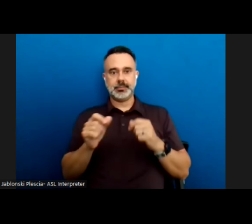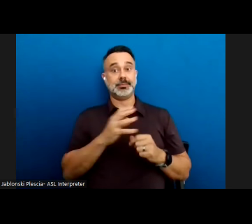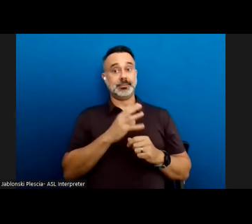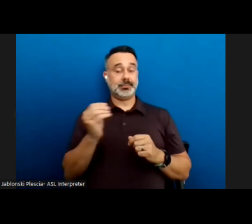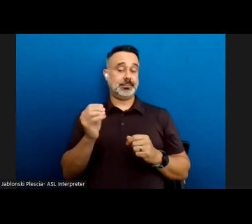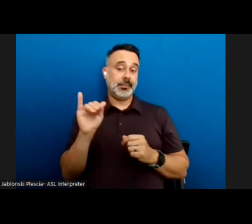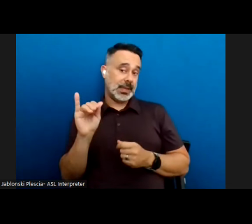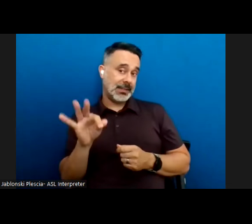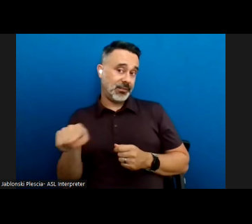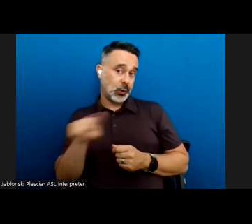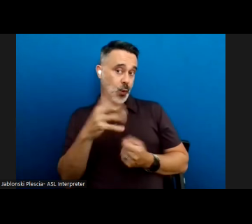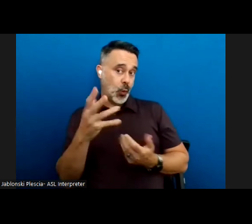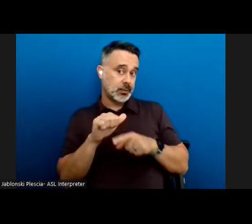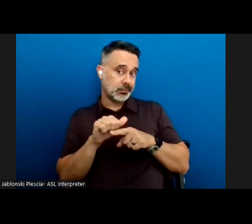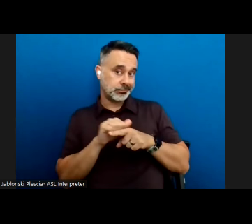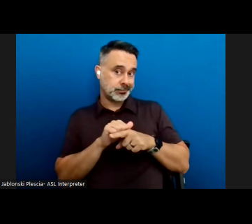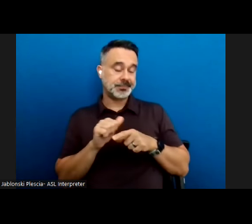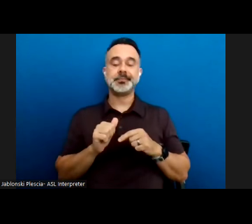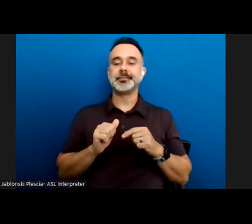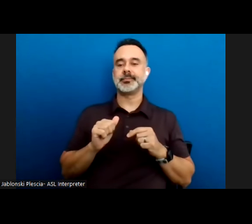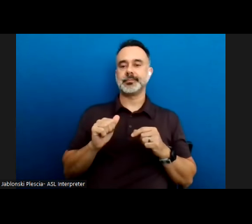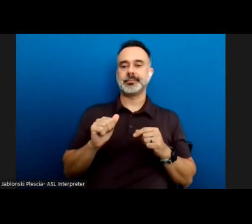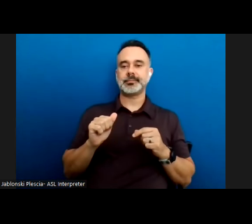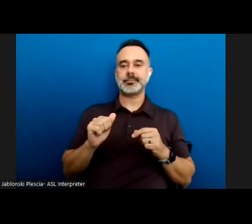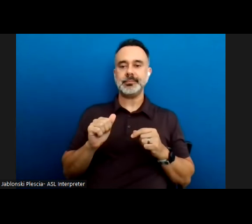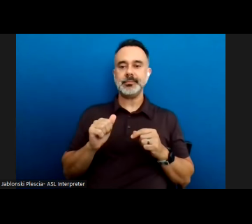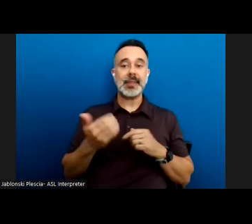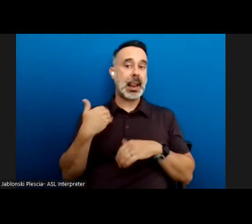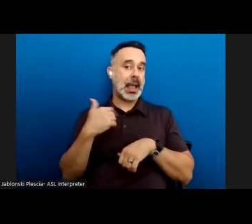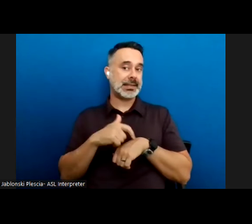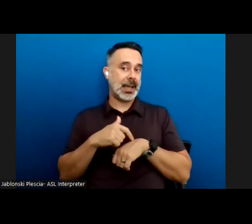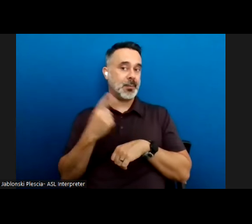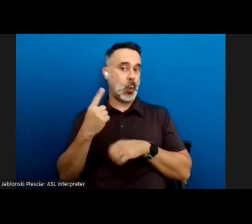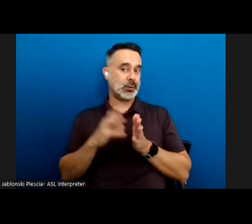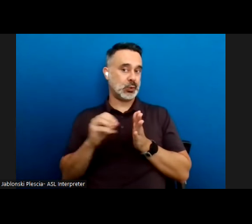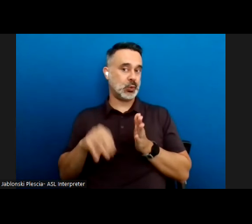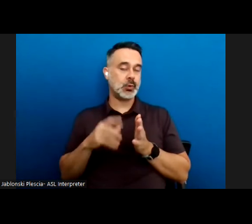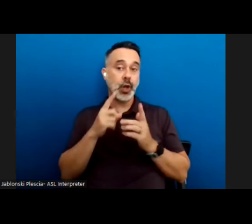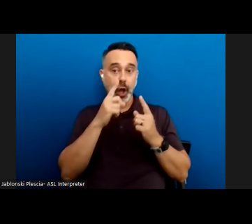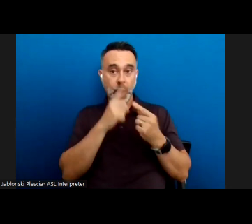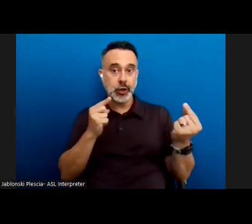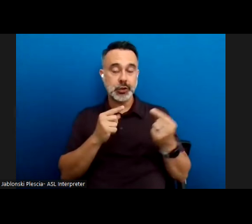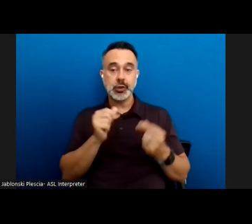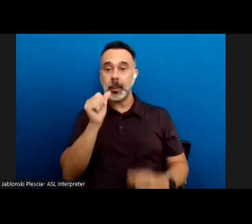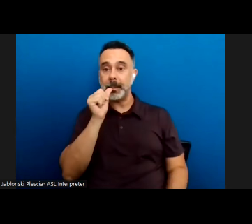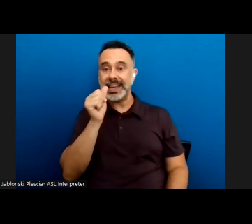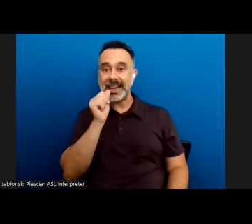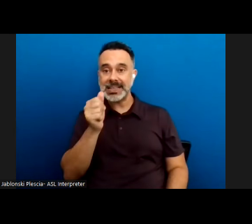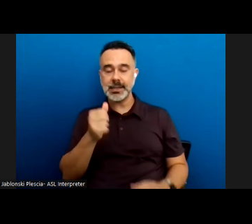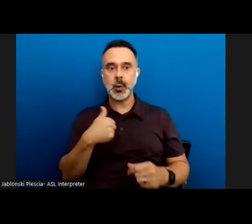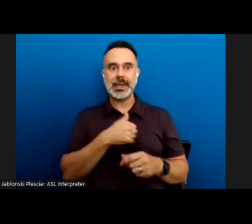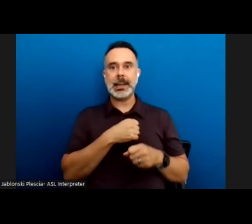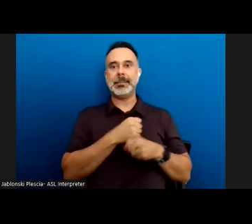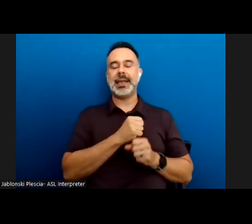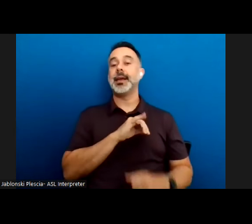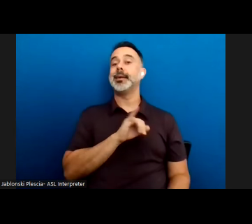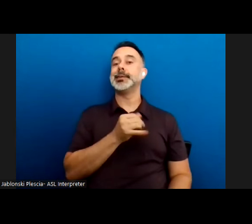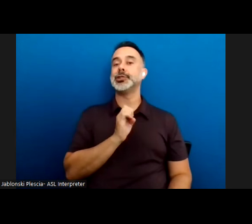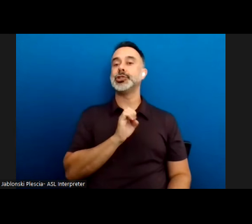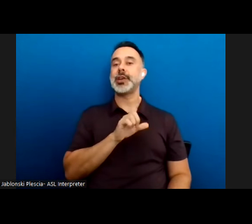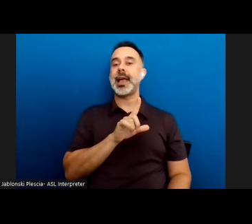to do it is, and I checked the last time I had a student that was allergic to peanuts. So we just made a jelly sandwich, but what are